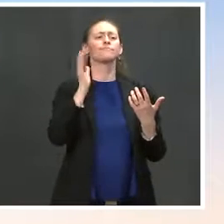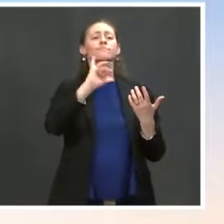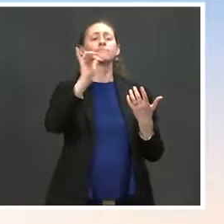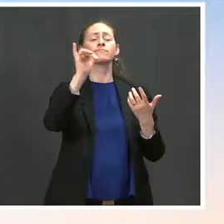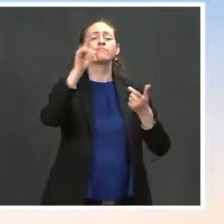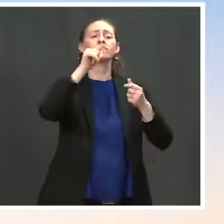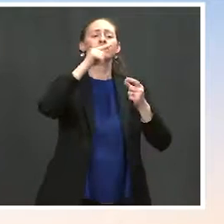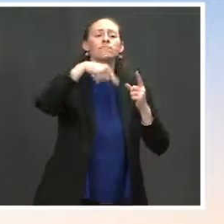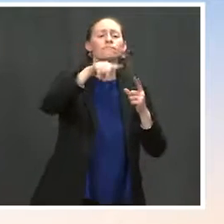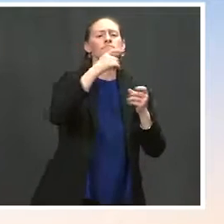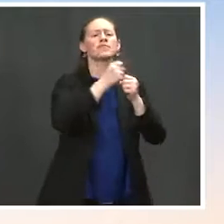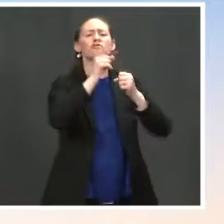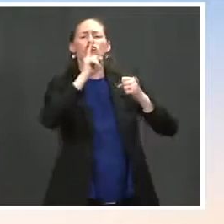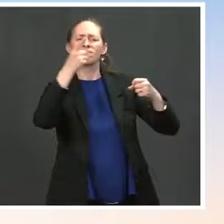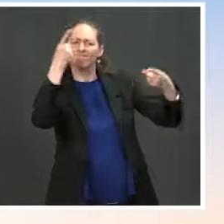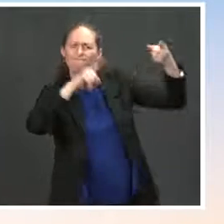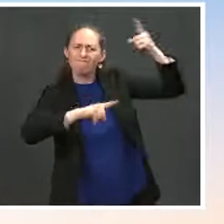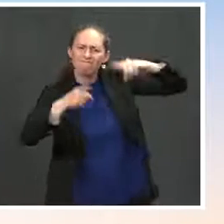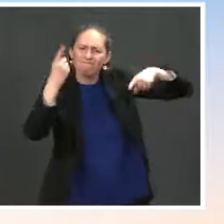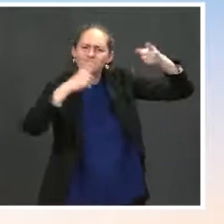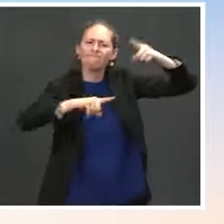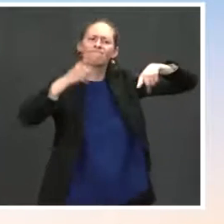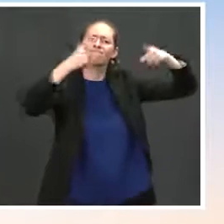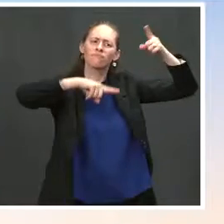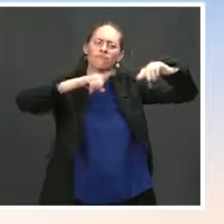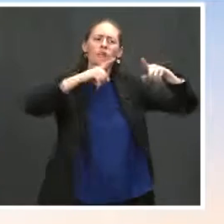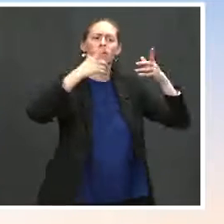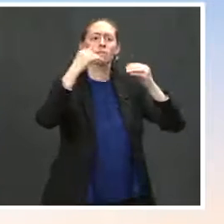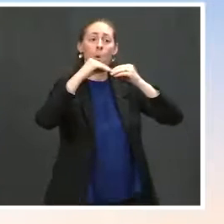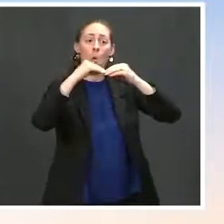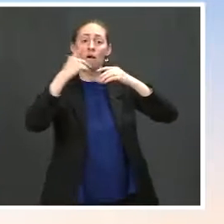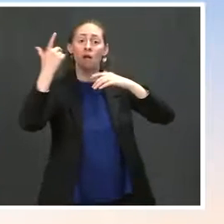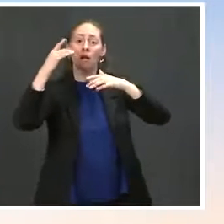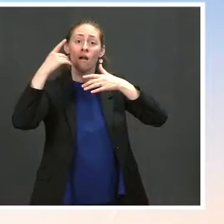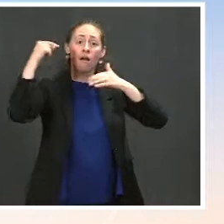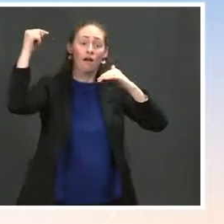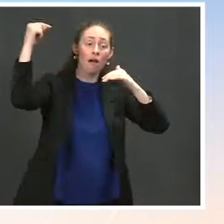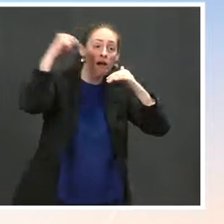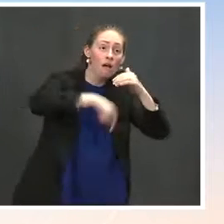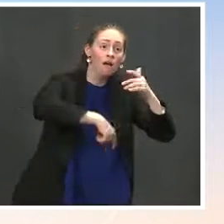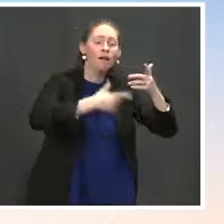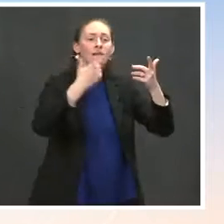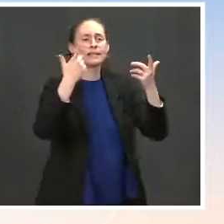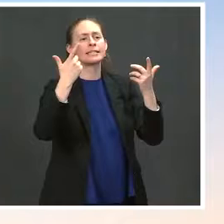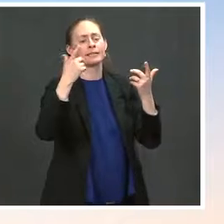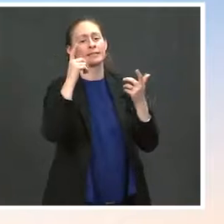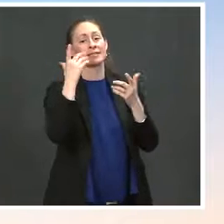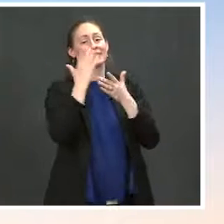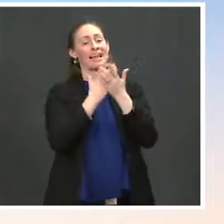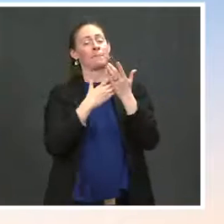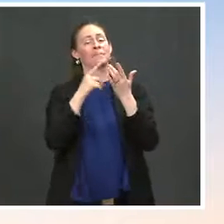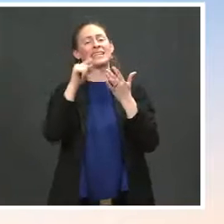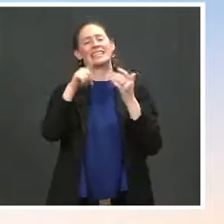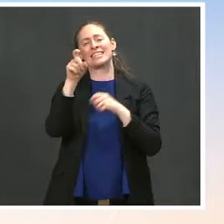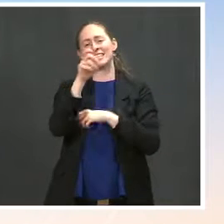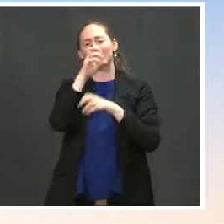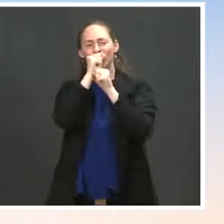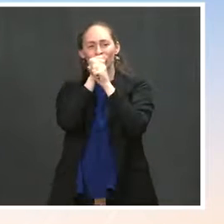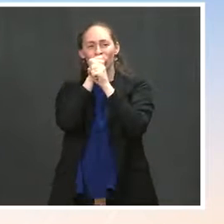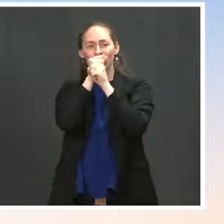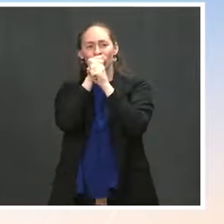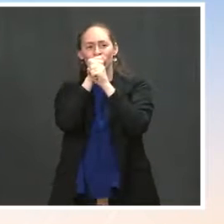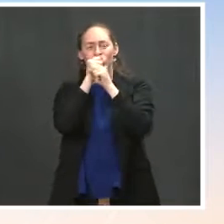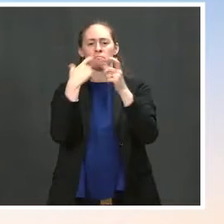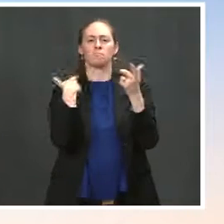those conversations and the content of them and the level of them and the number of them need to happen privately, and that is a more constructive way